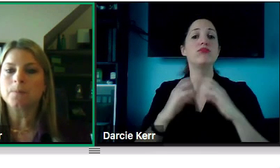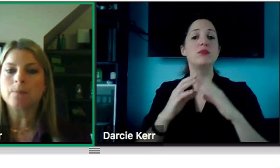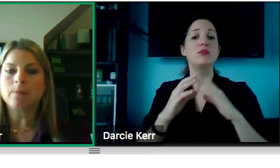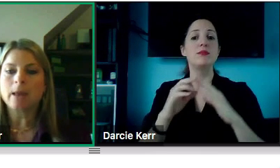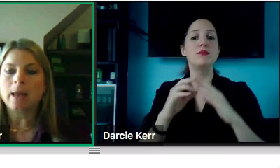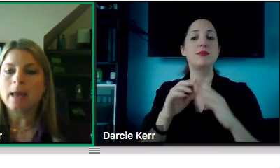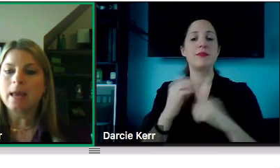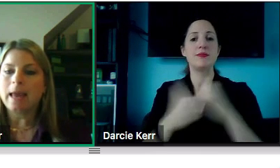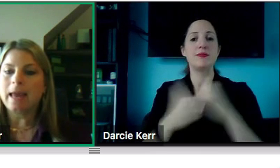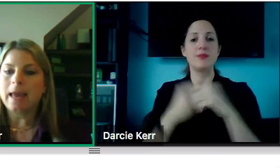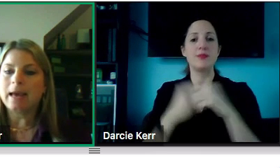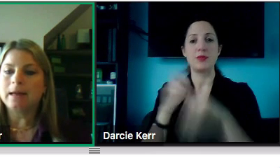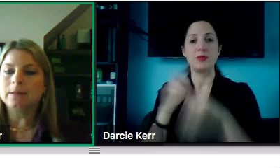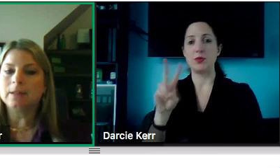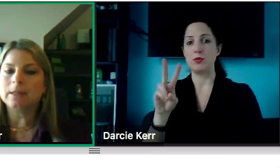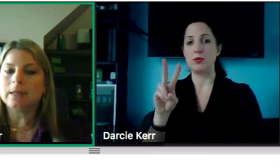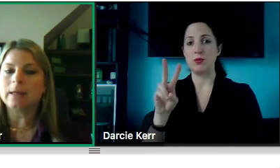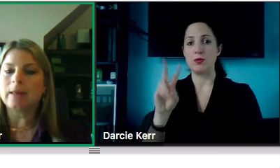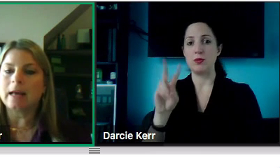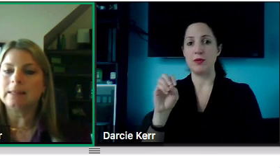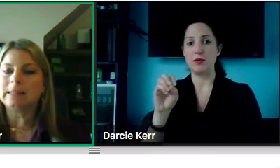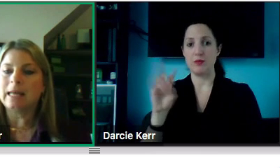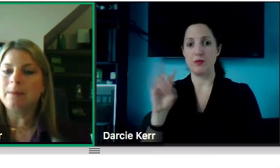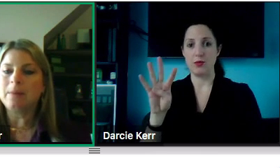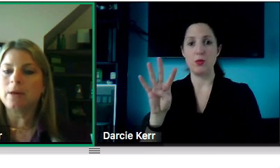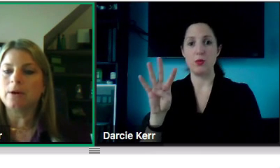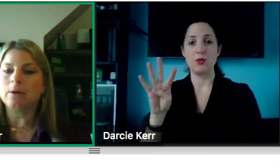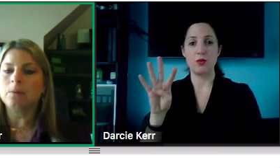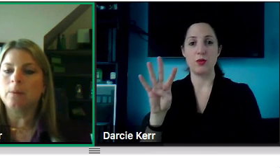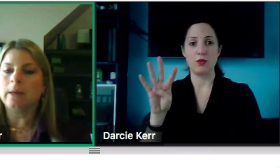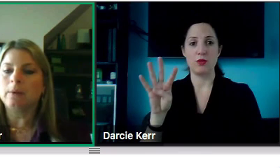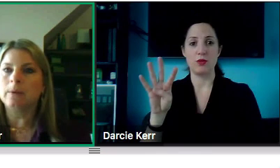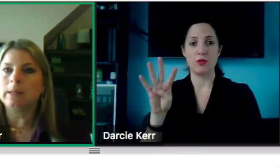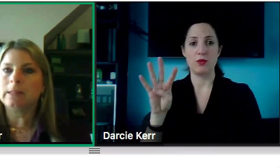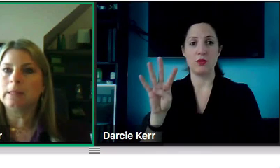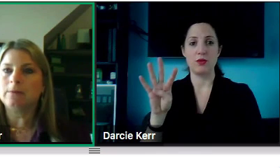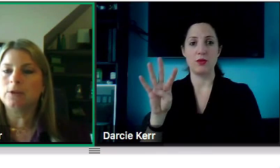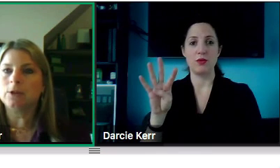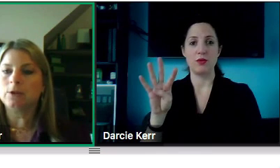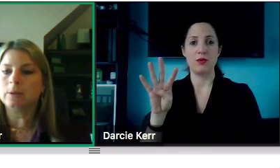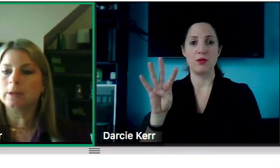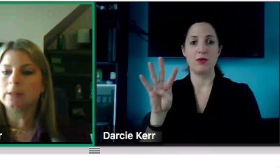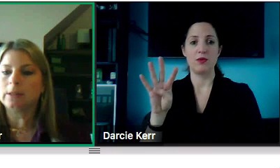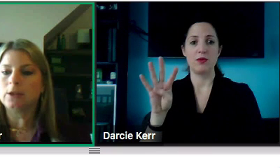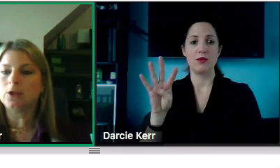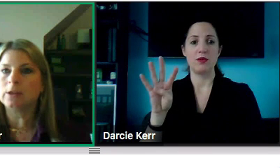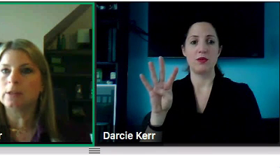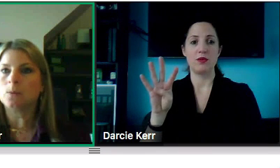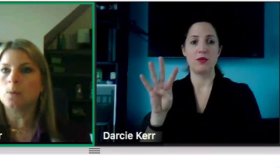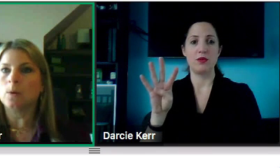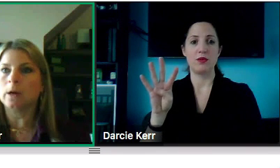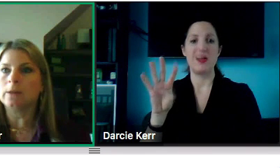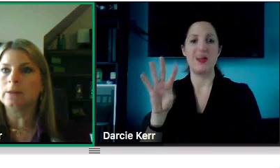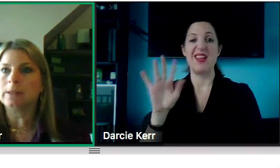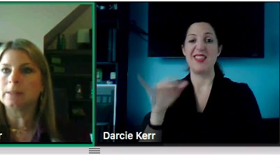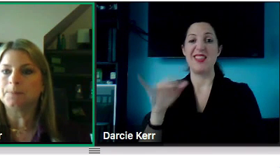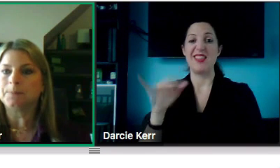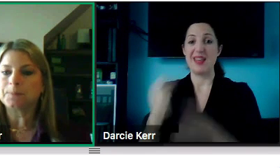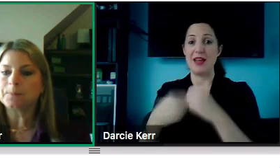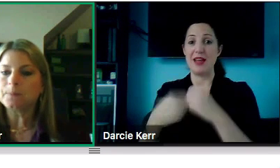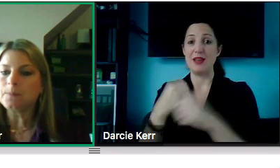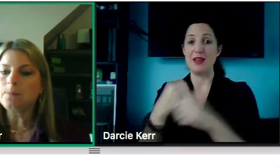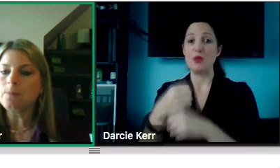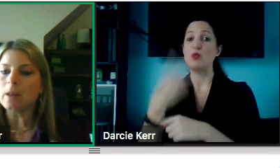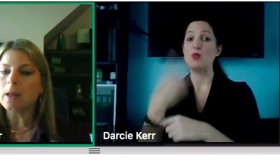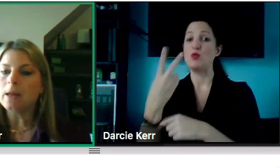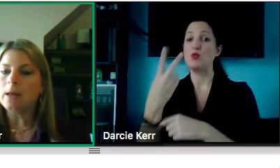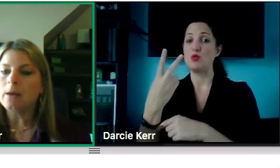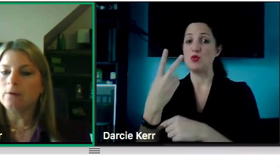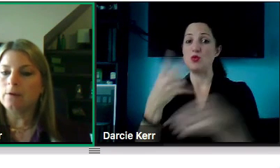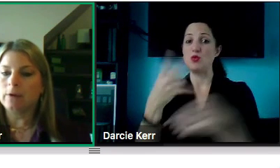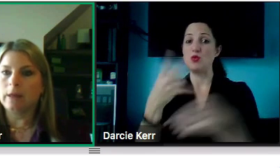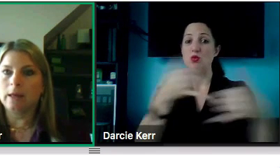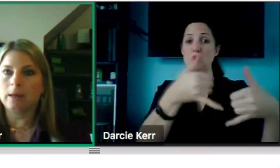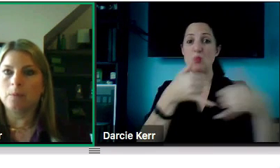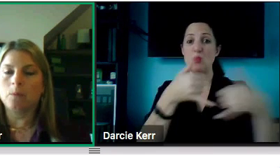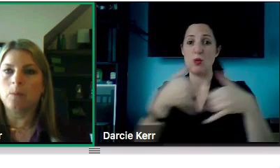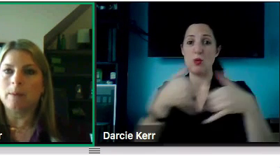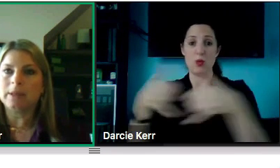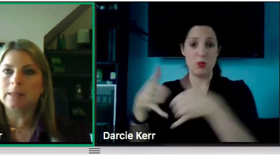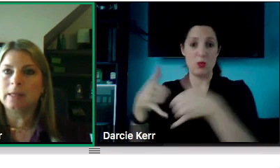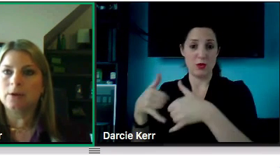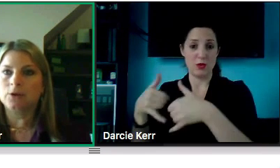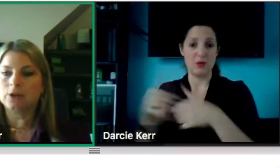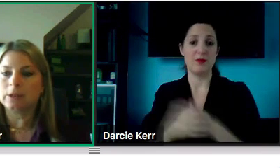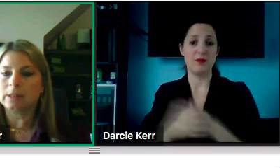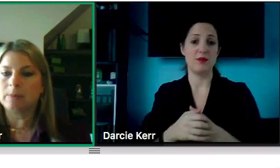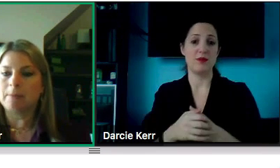2004. And that same year, we received two prestigious awards. For